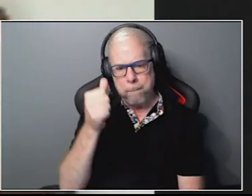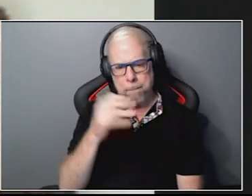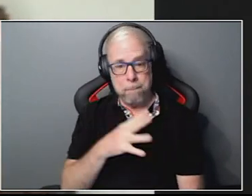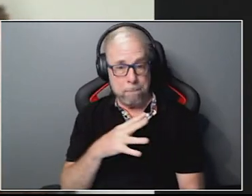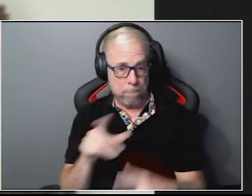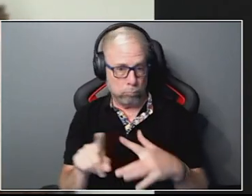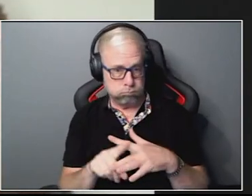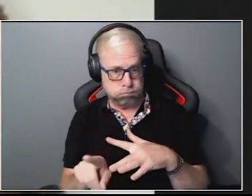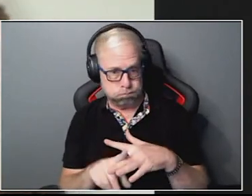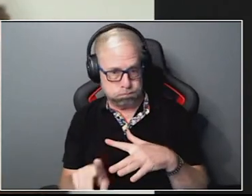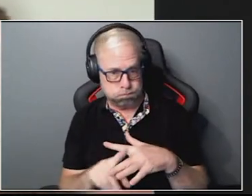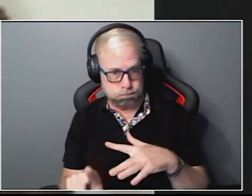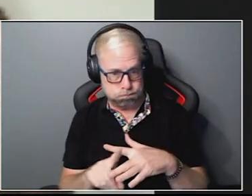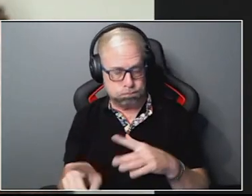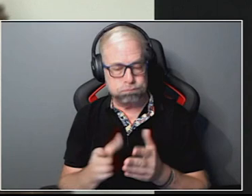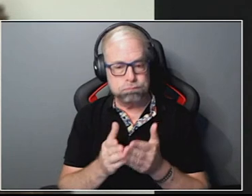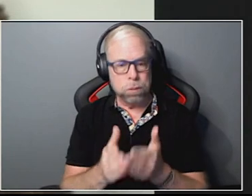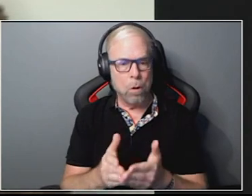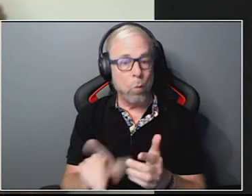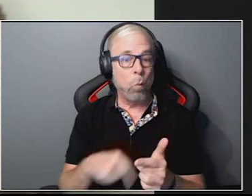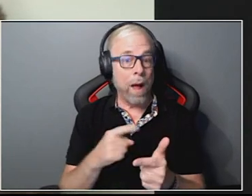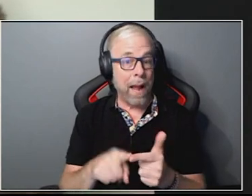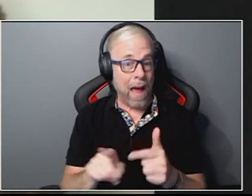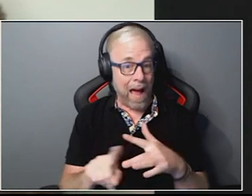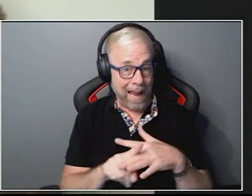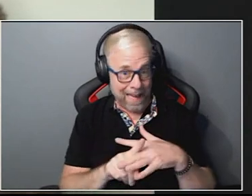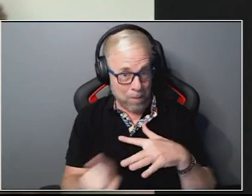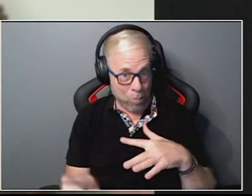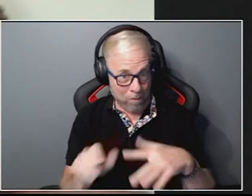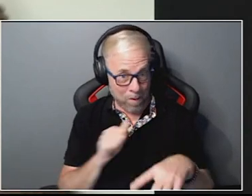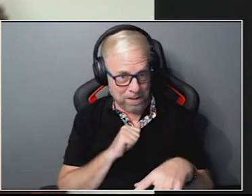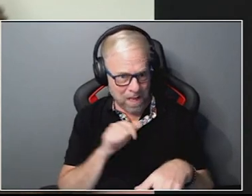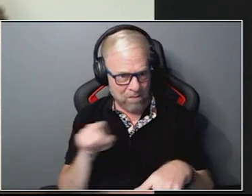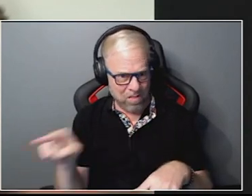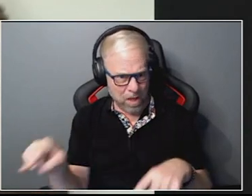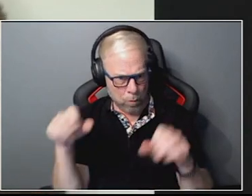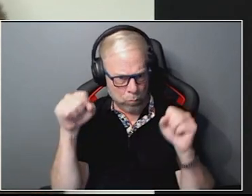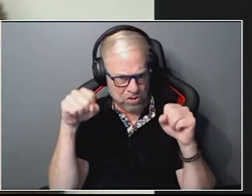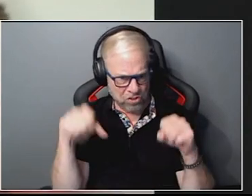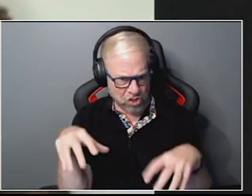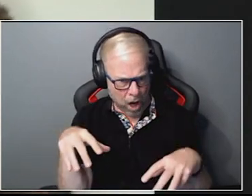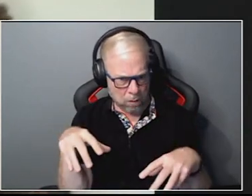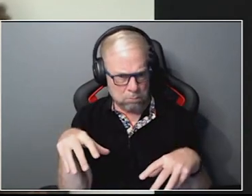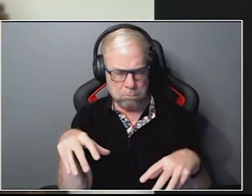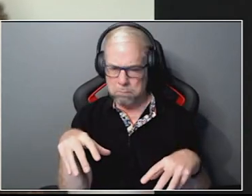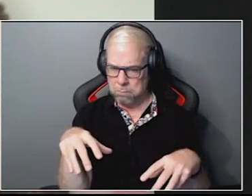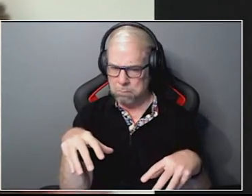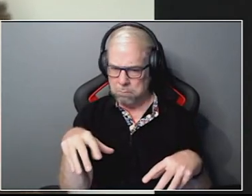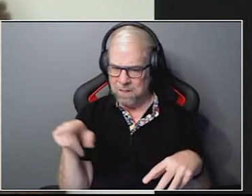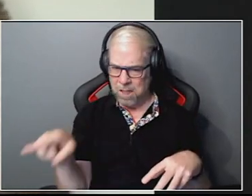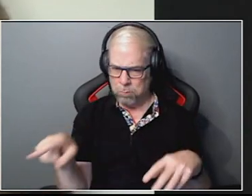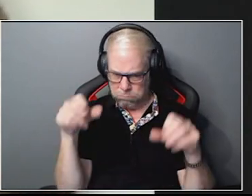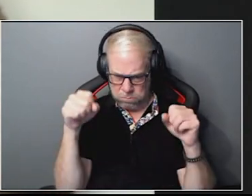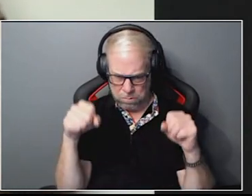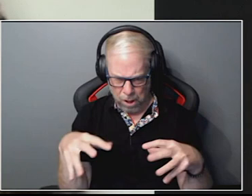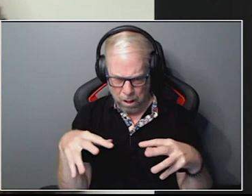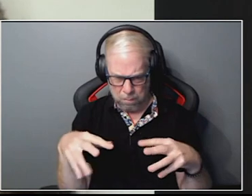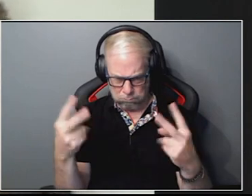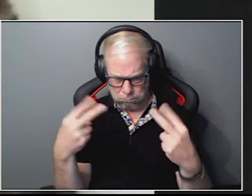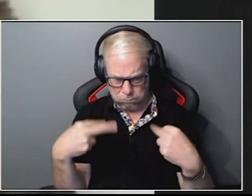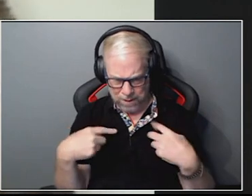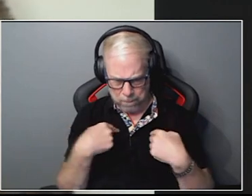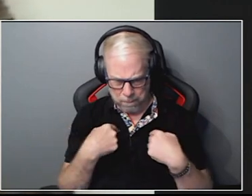surfaced, they were stunned. They were literally stunned.